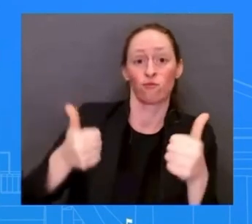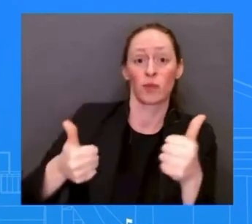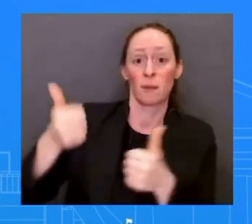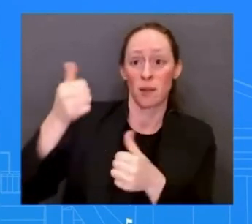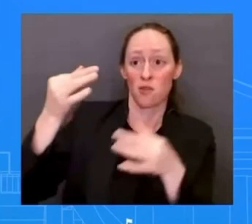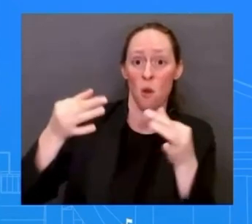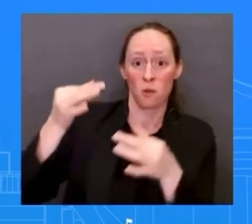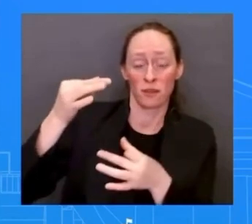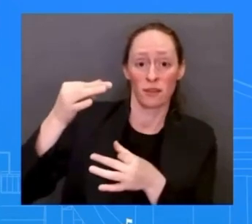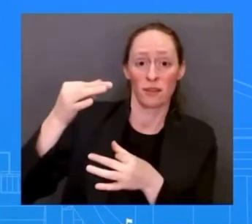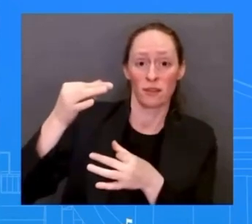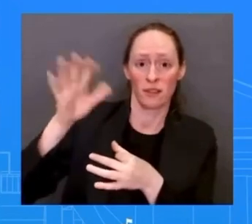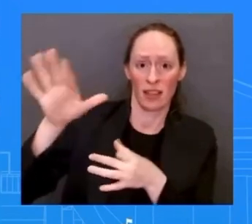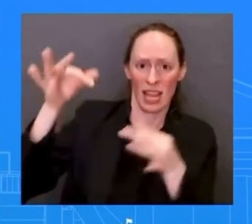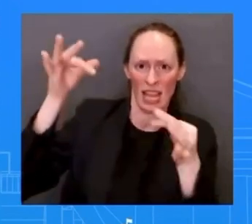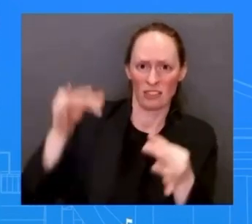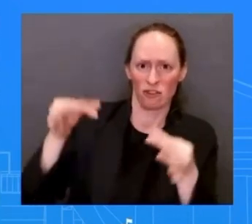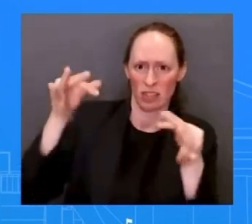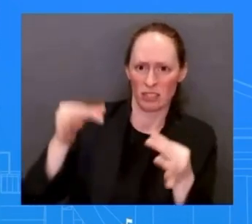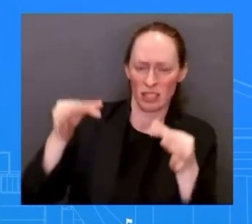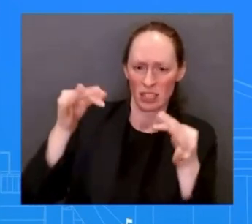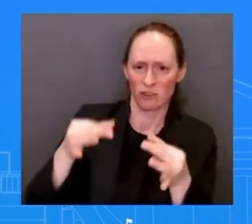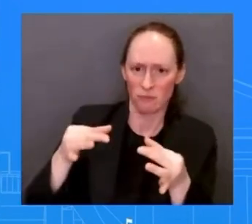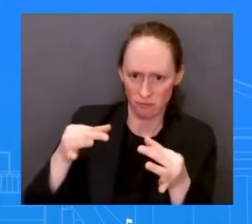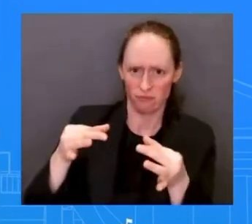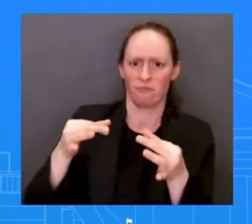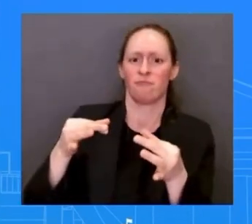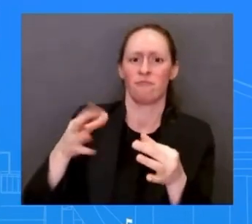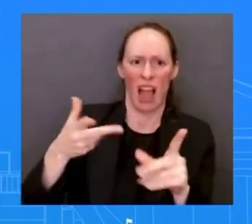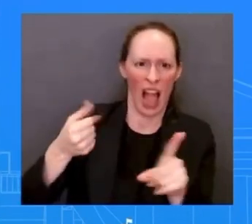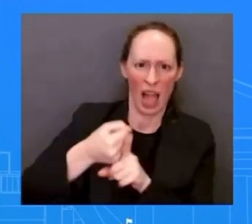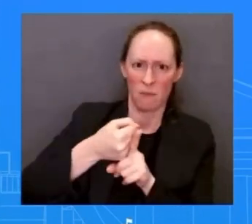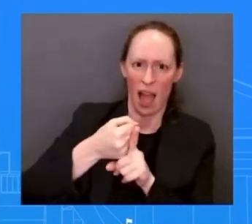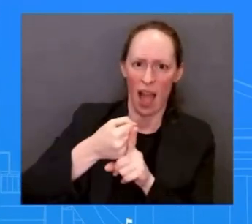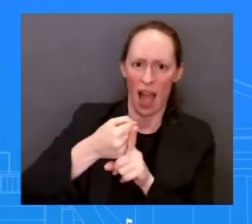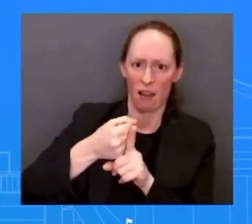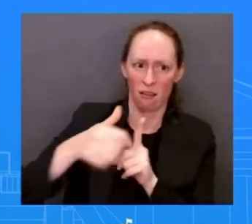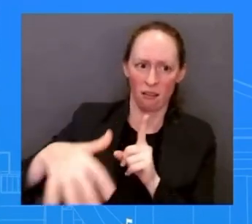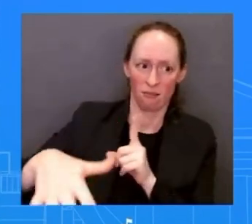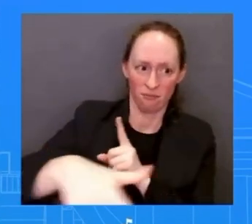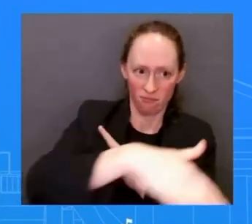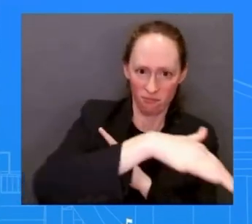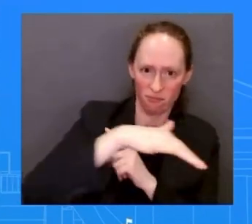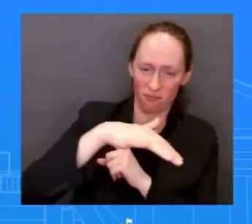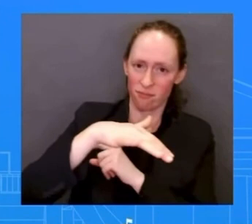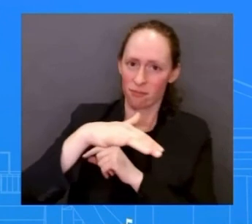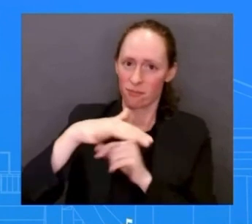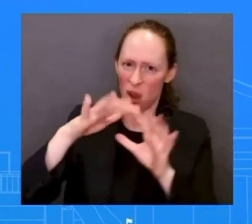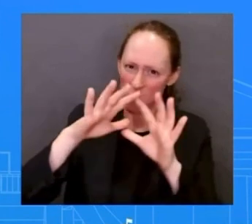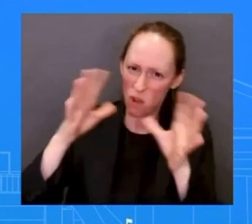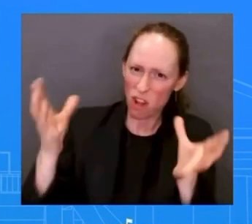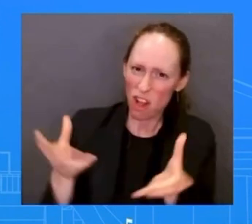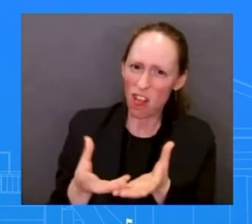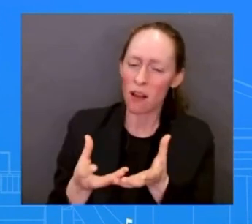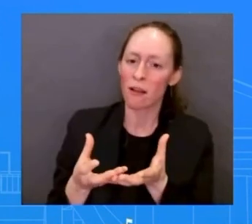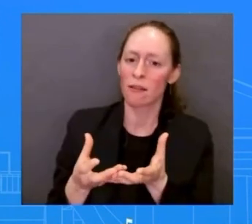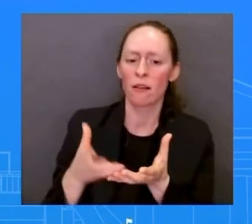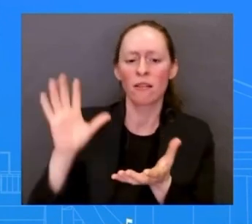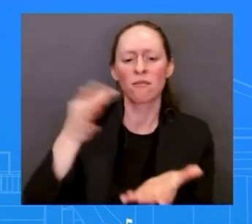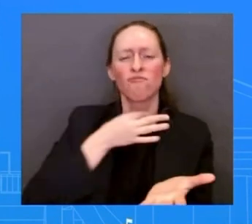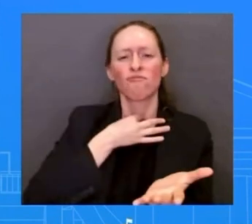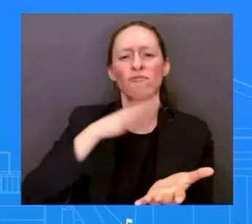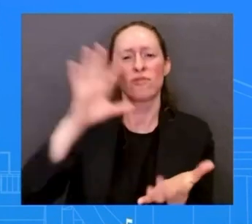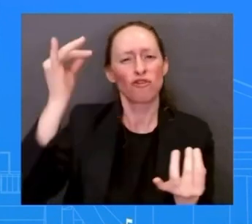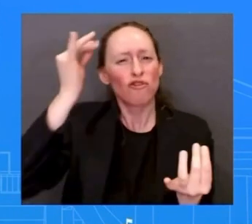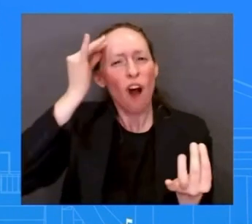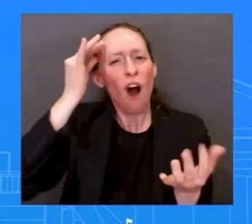have any message to those countries watching what is taking place here? And on yesterday's, the president commented that this is not a